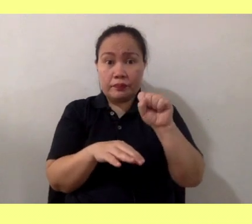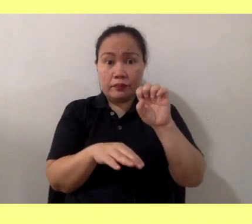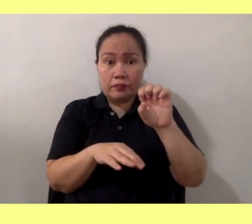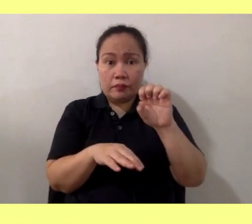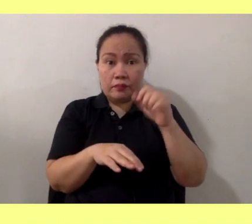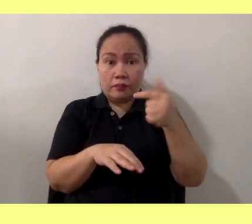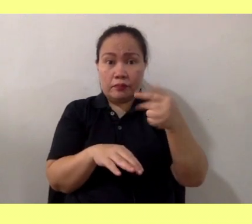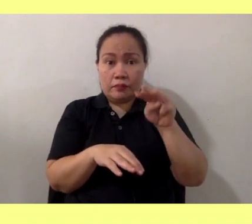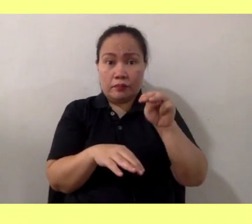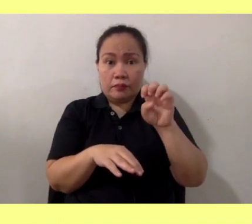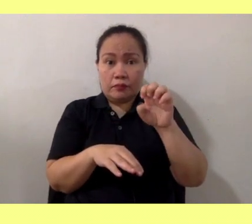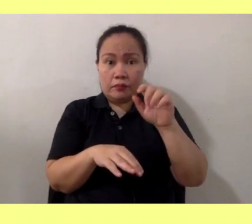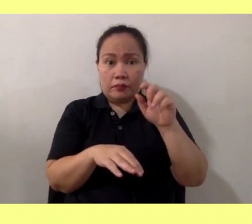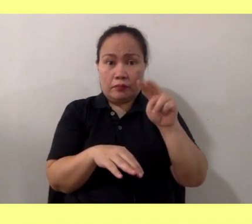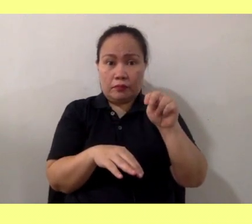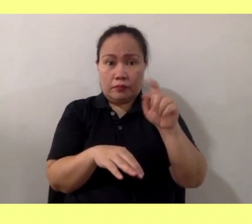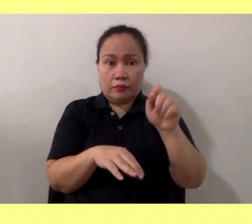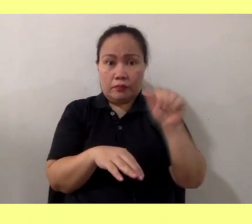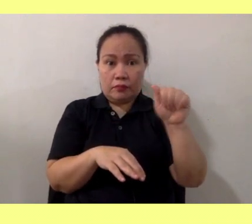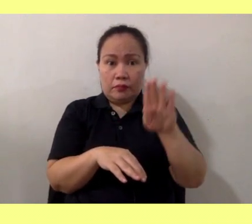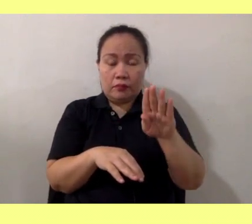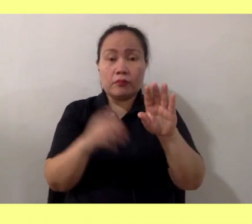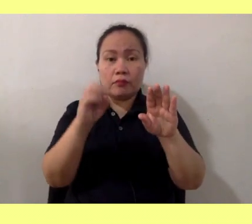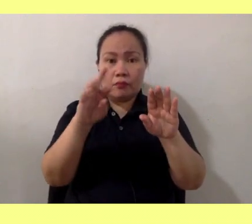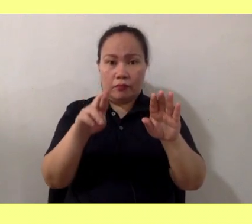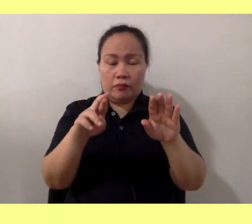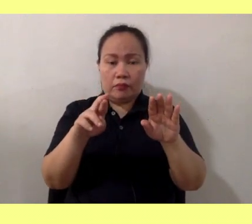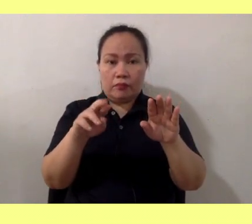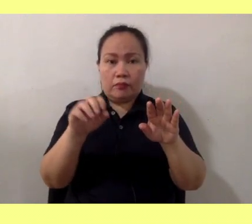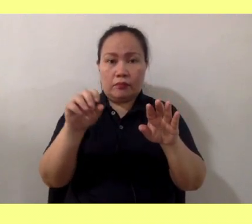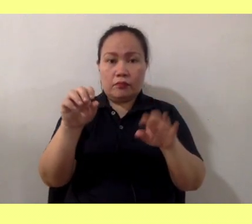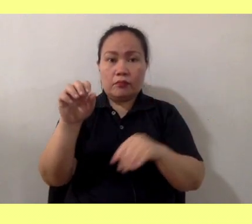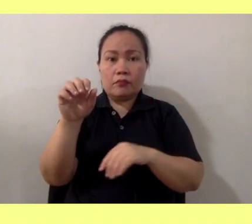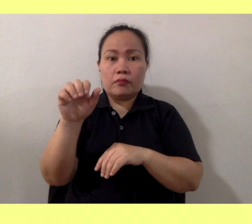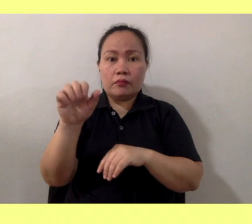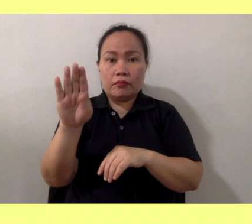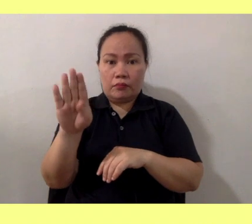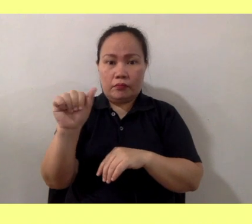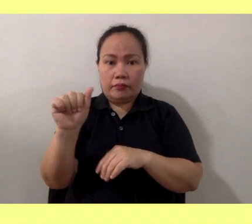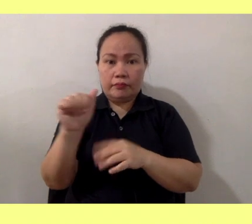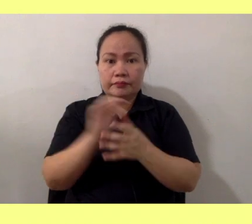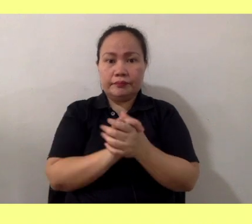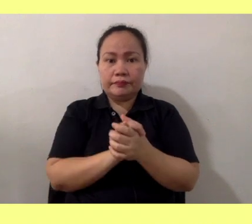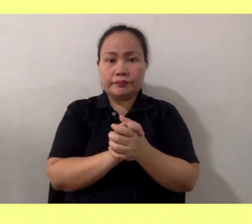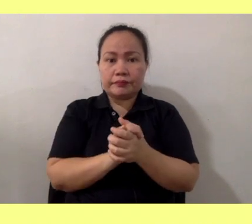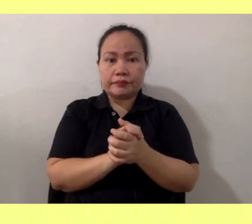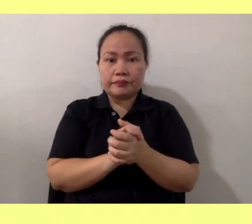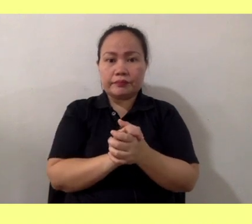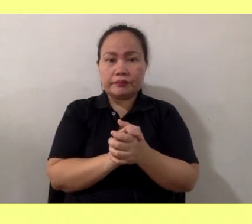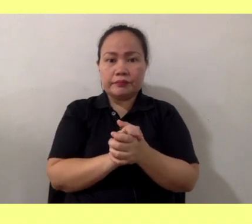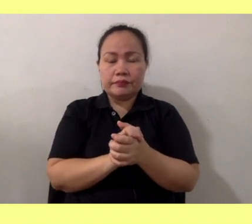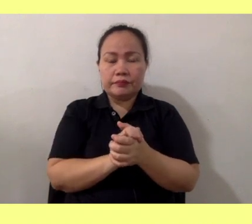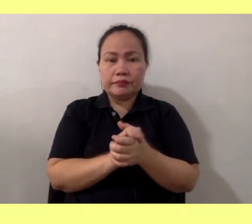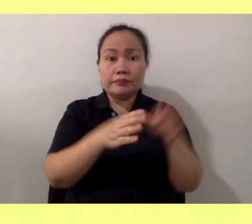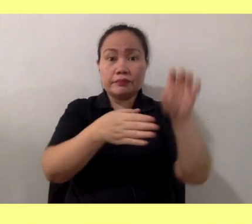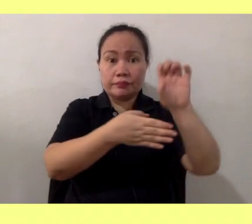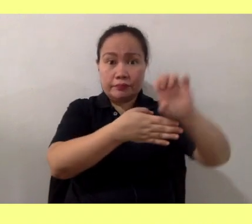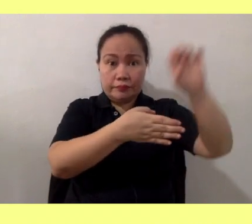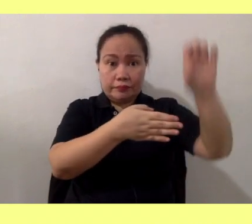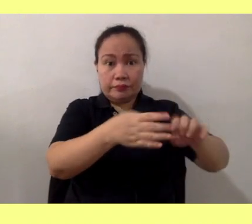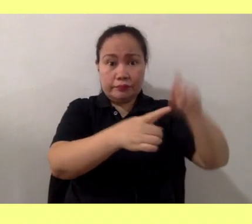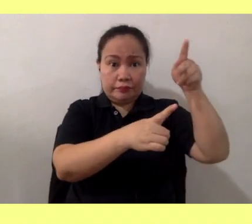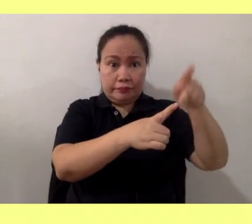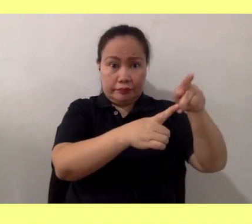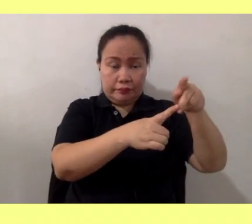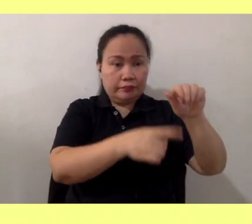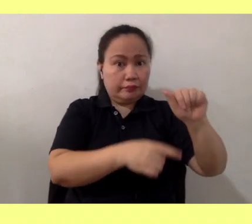siyang tawagin segment AB or segment BA. Next. So, from here, from the given figure, so